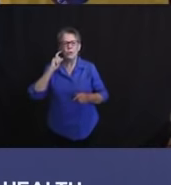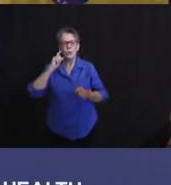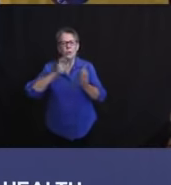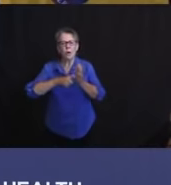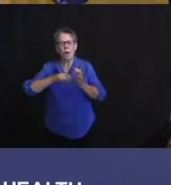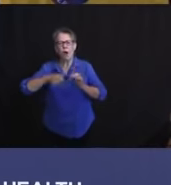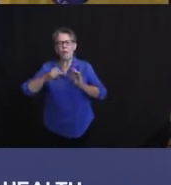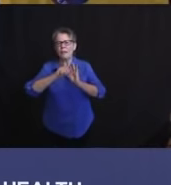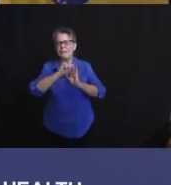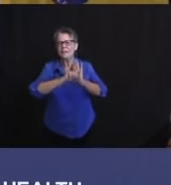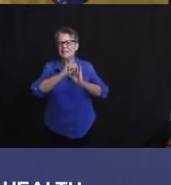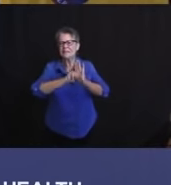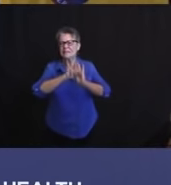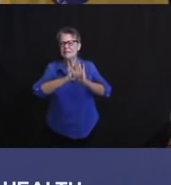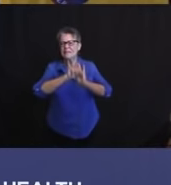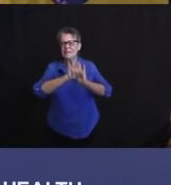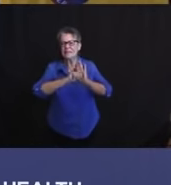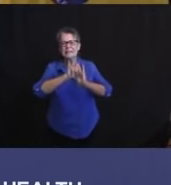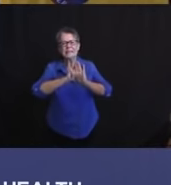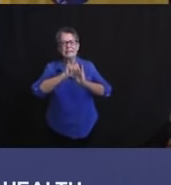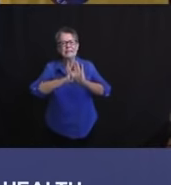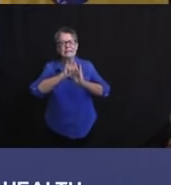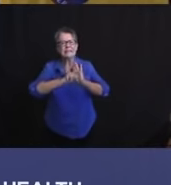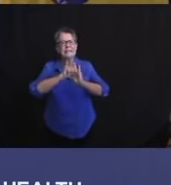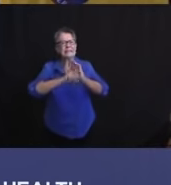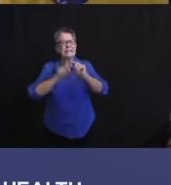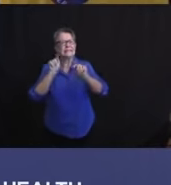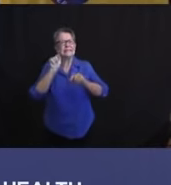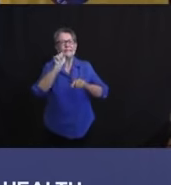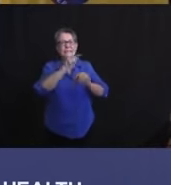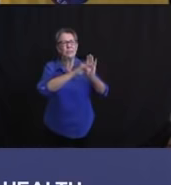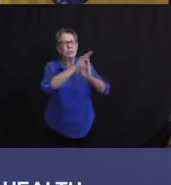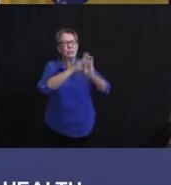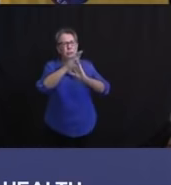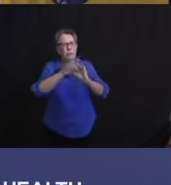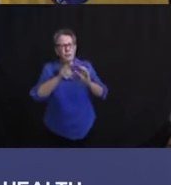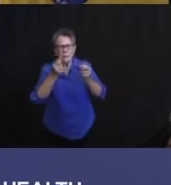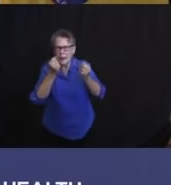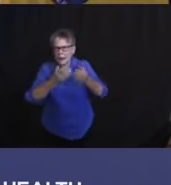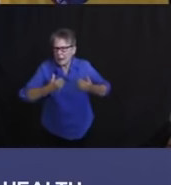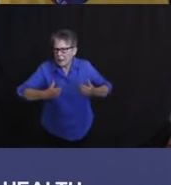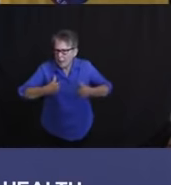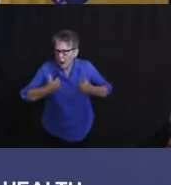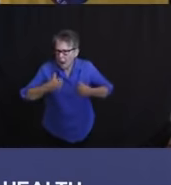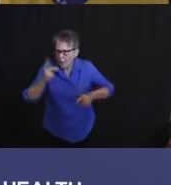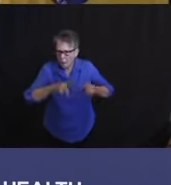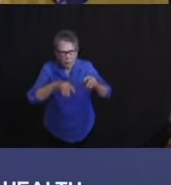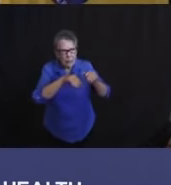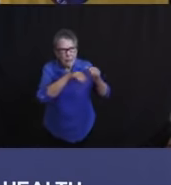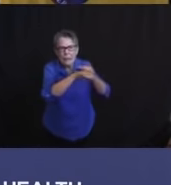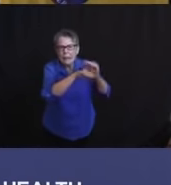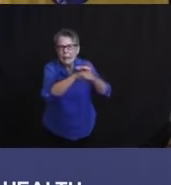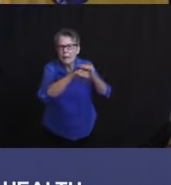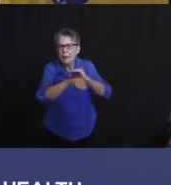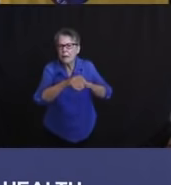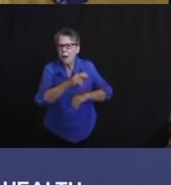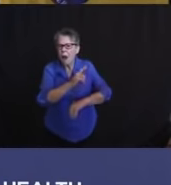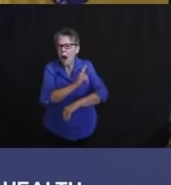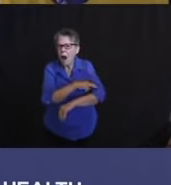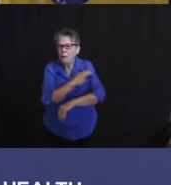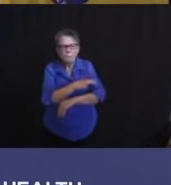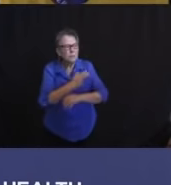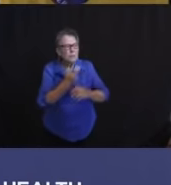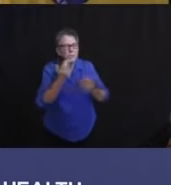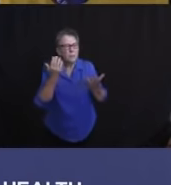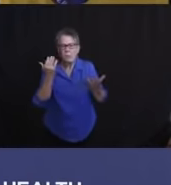Yes. Any observation as to any sense of that? Is that because that's a more likely demographic, for instance, in a crowded